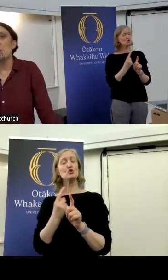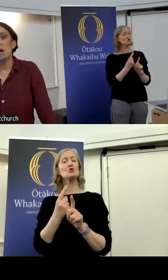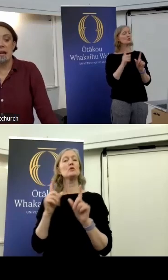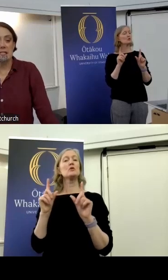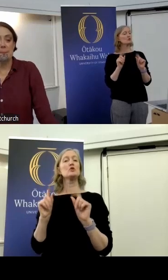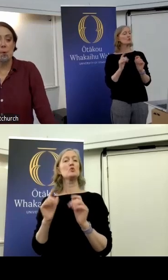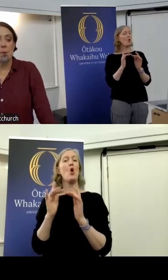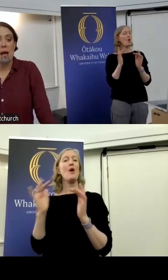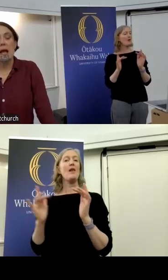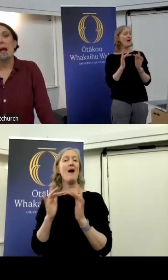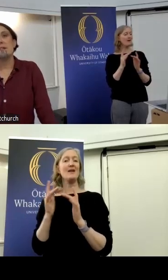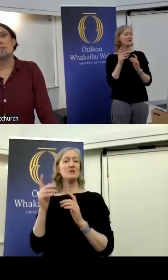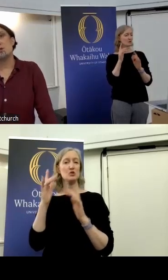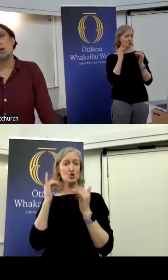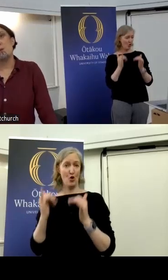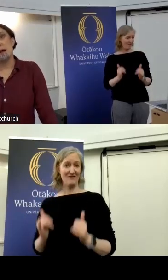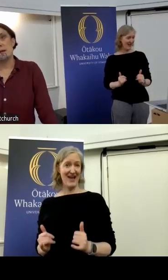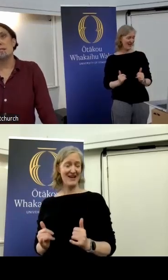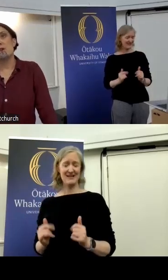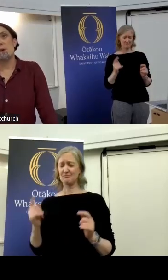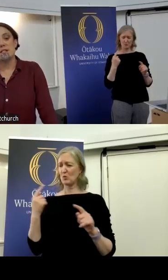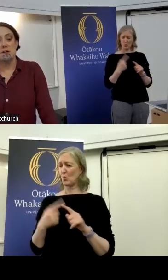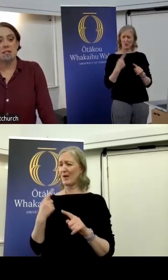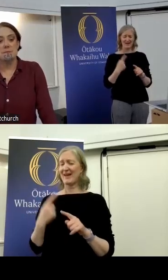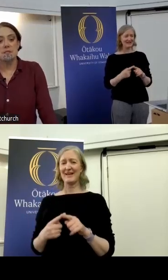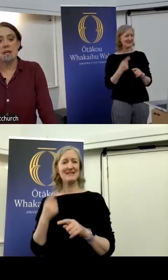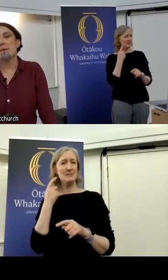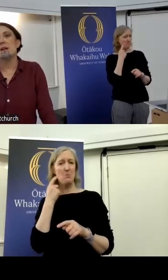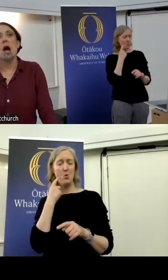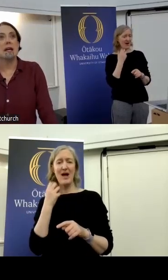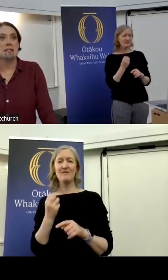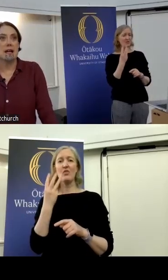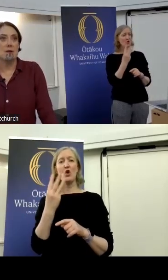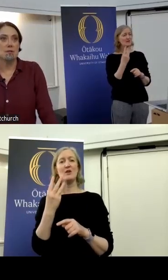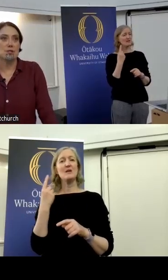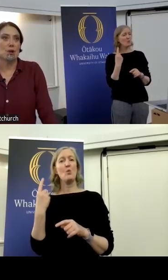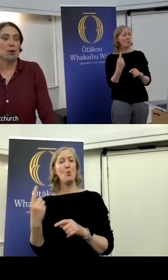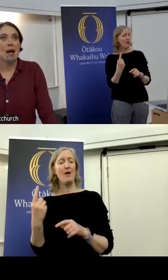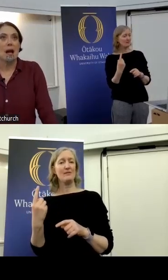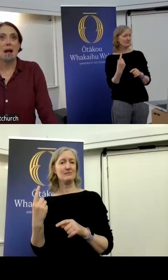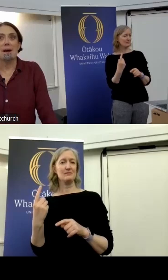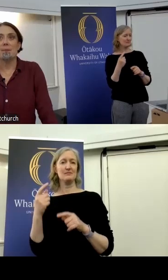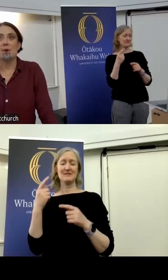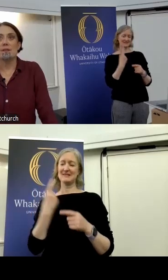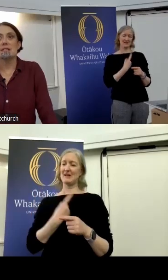pretty quick and simple, and there's 31 self-rated items. They're Likert scales, so